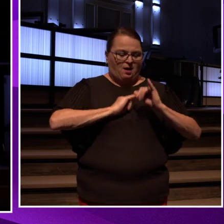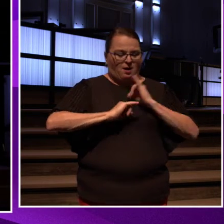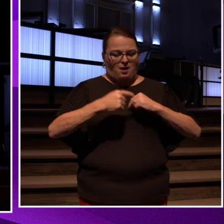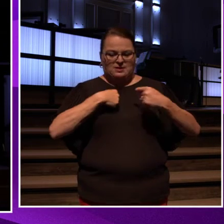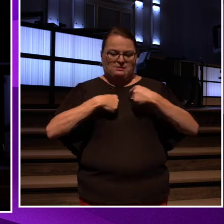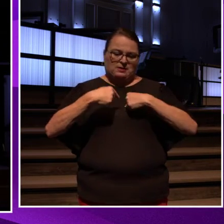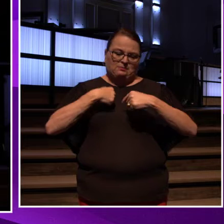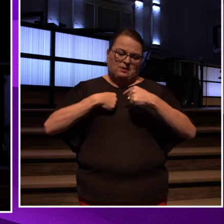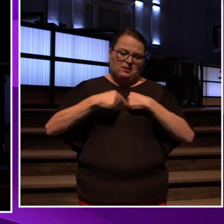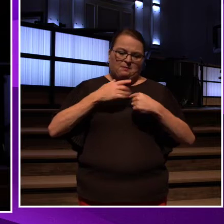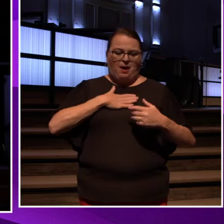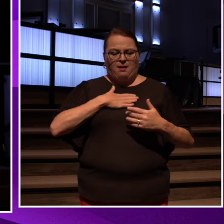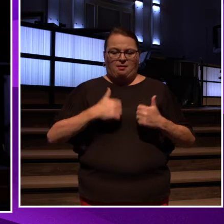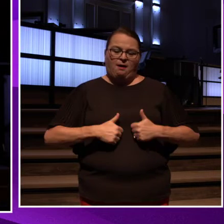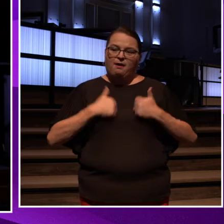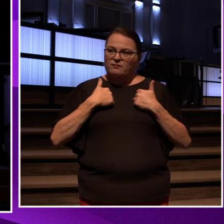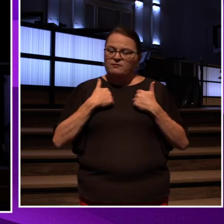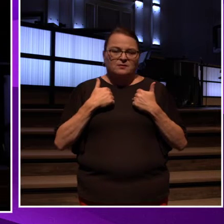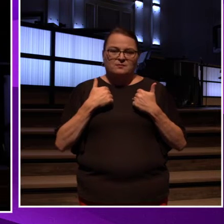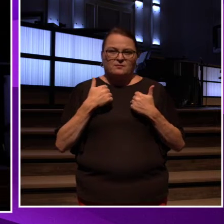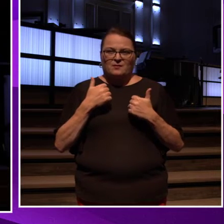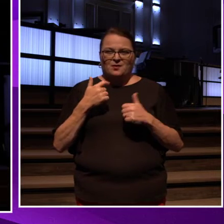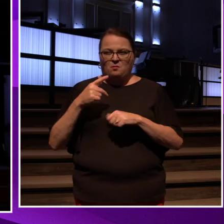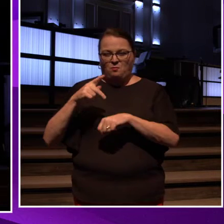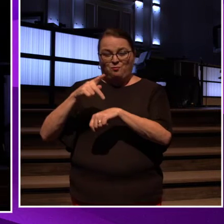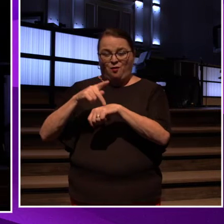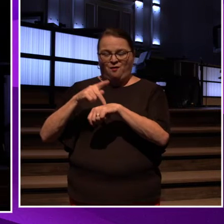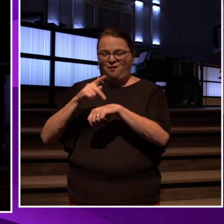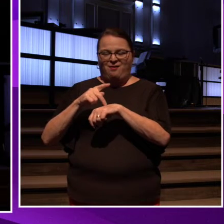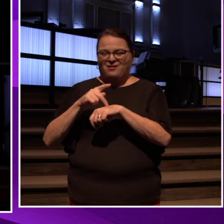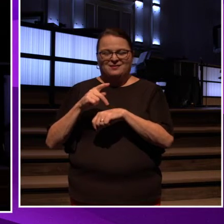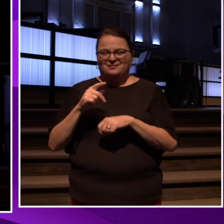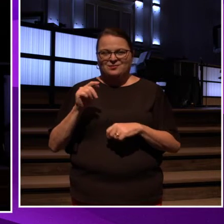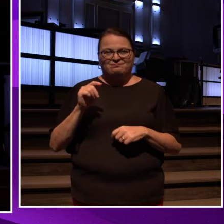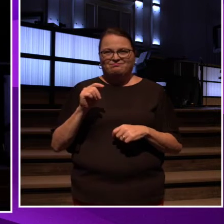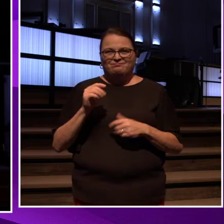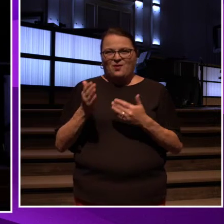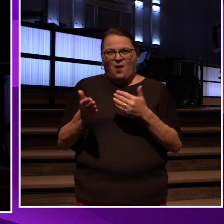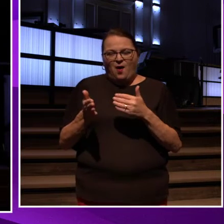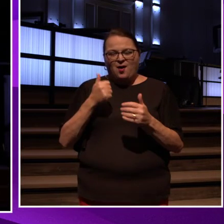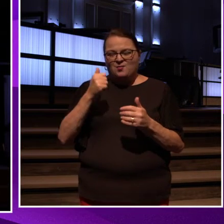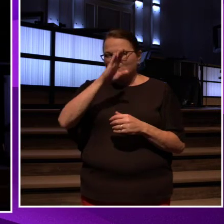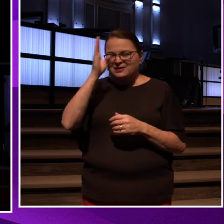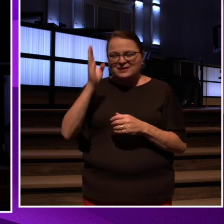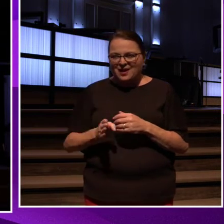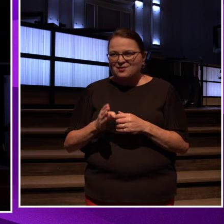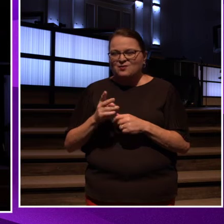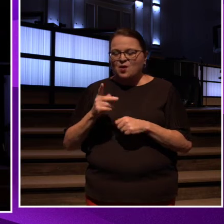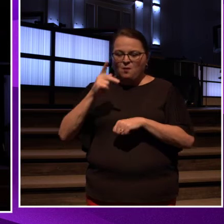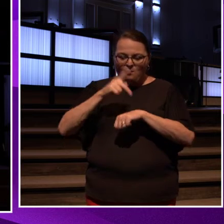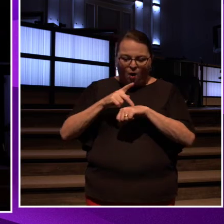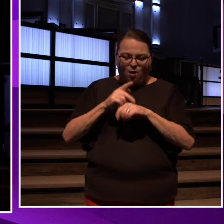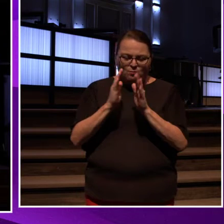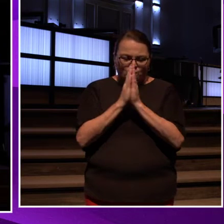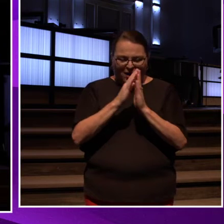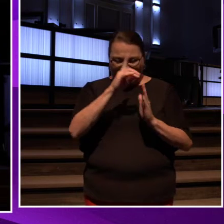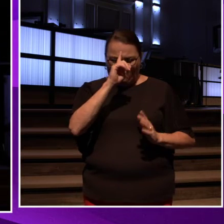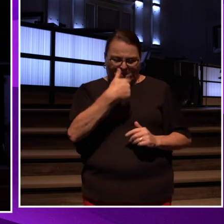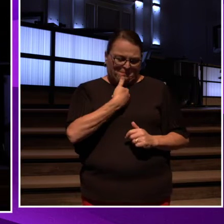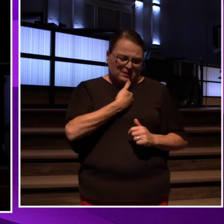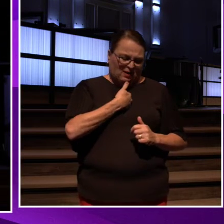life, which Paul very rarely in any of his prayers does Paul pray about personal needs.